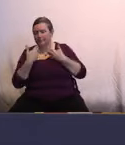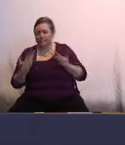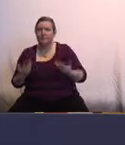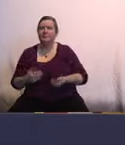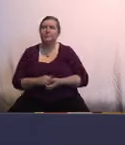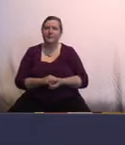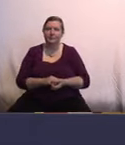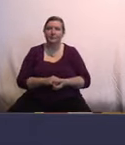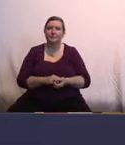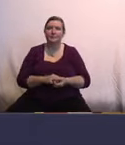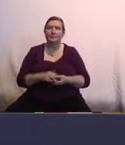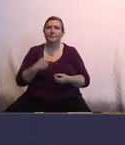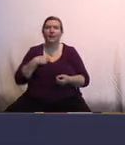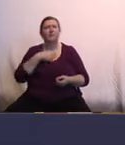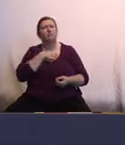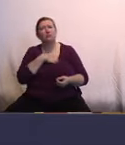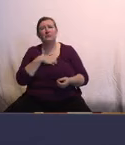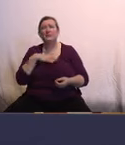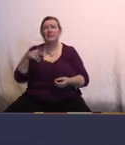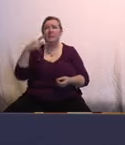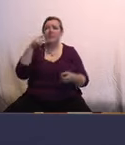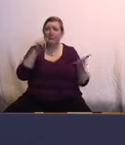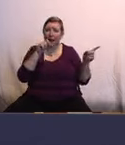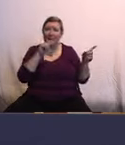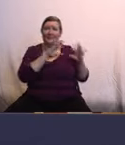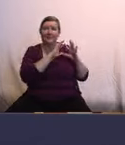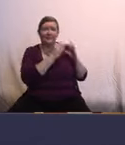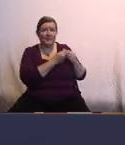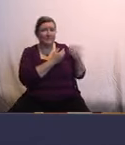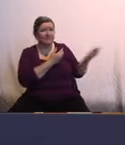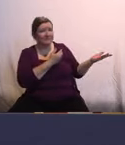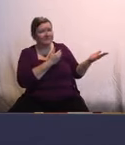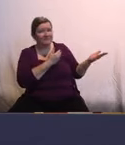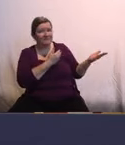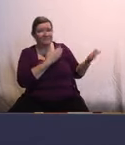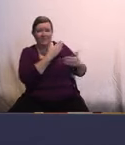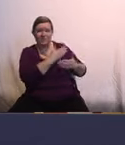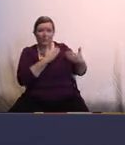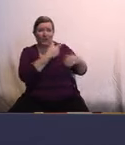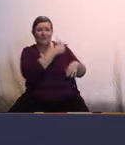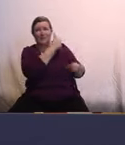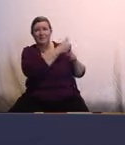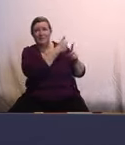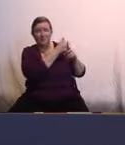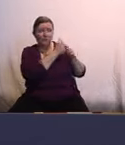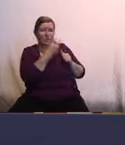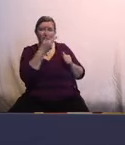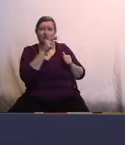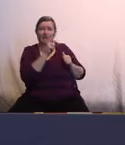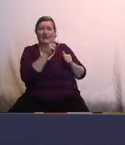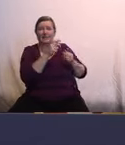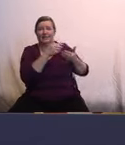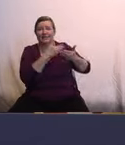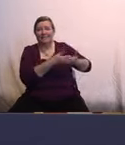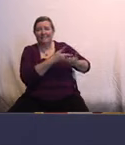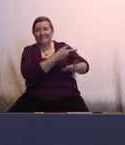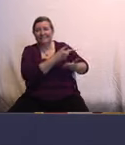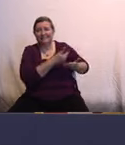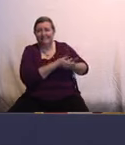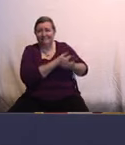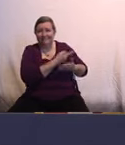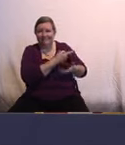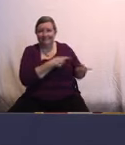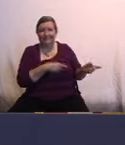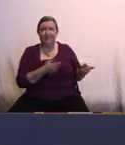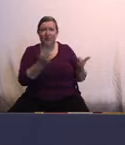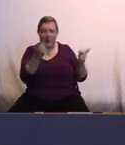Pat and his family well at this time of joy. Again, we'll be back together a week from Wednesday, February